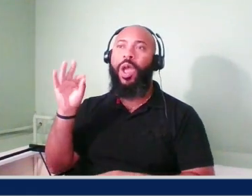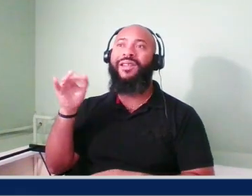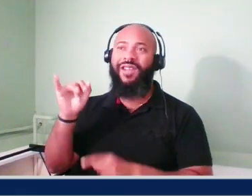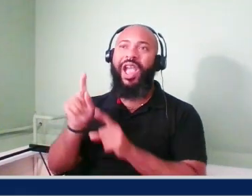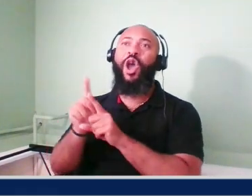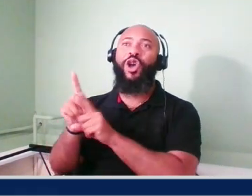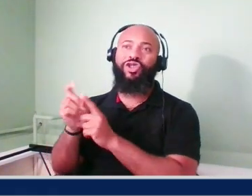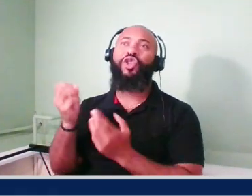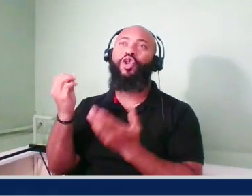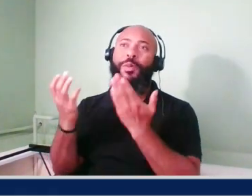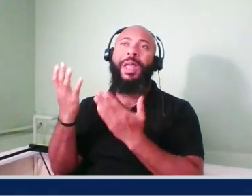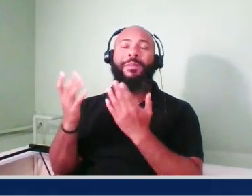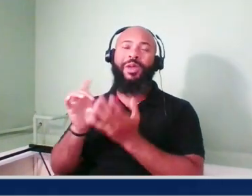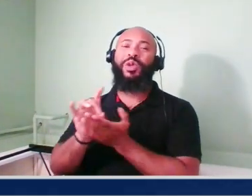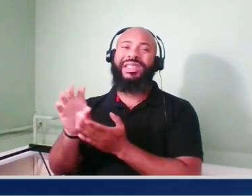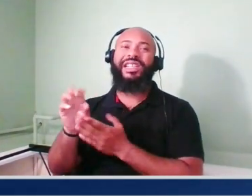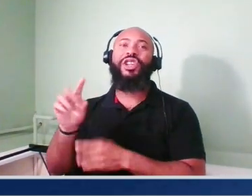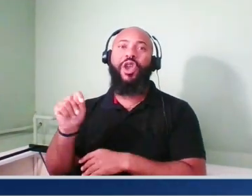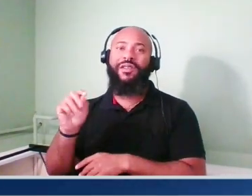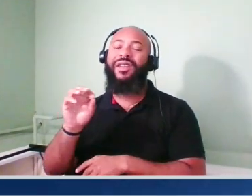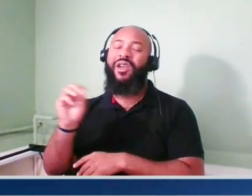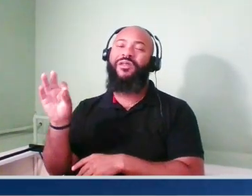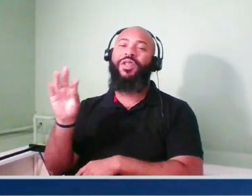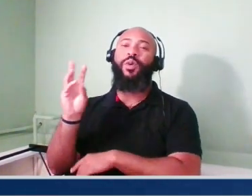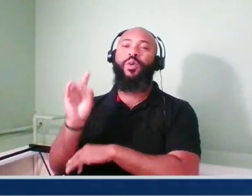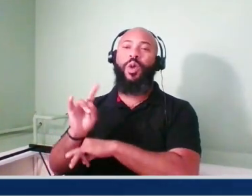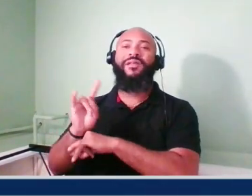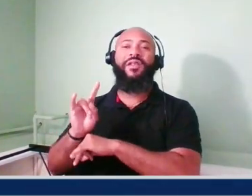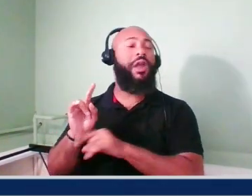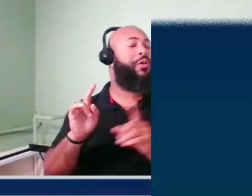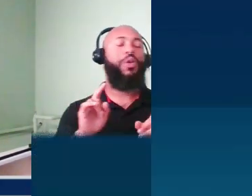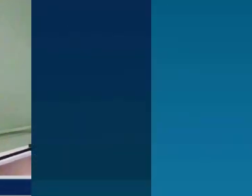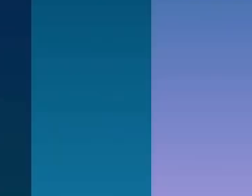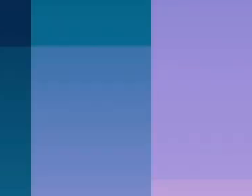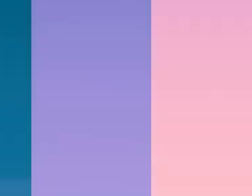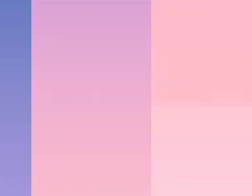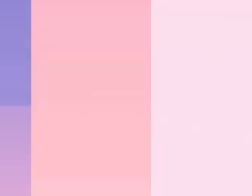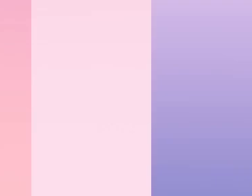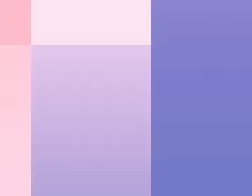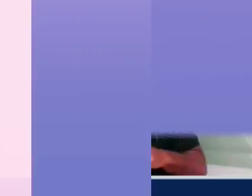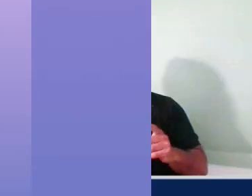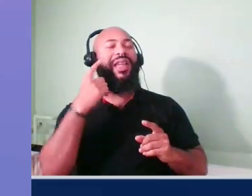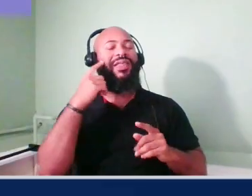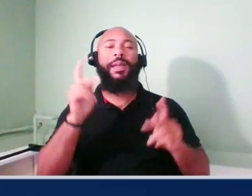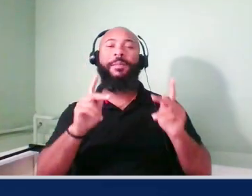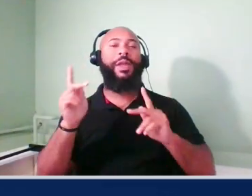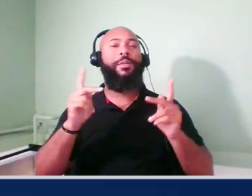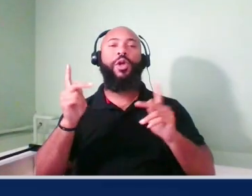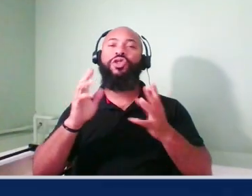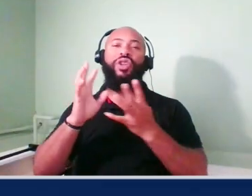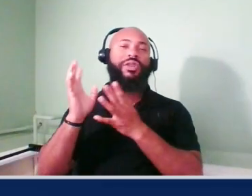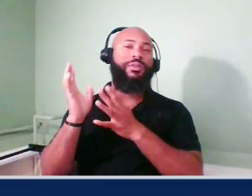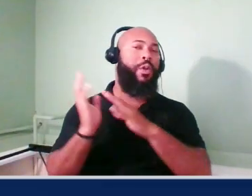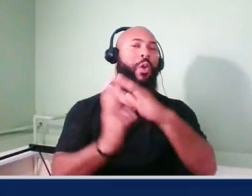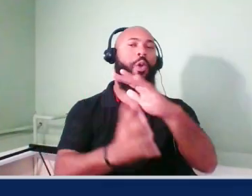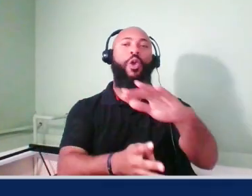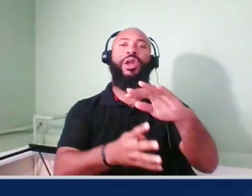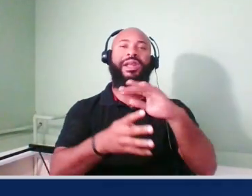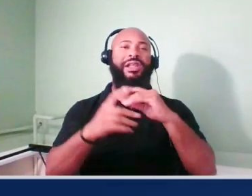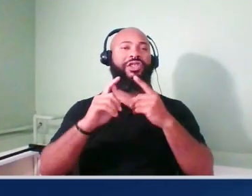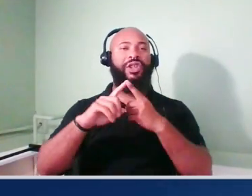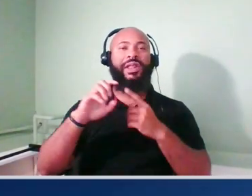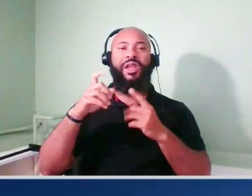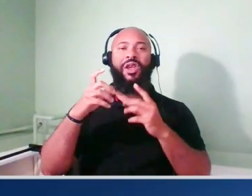off the Wi-Fi. Let's check. Nope. It's still there. Yep. I think people are pouring into the expo hall now. They are, but you